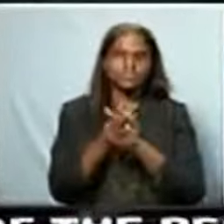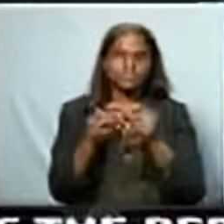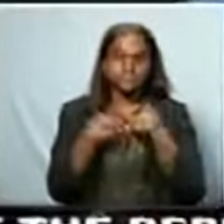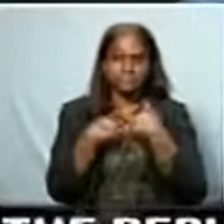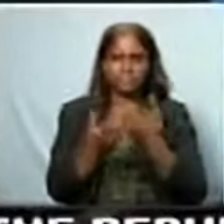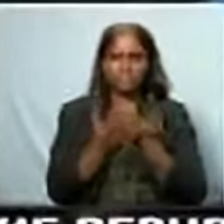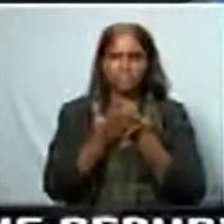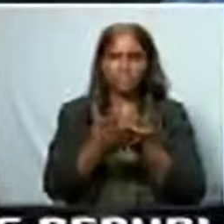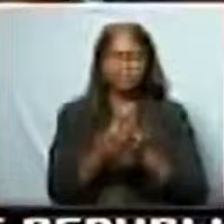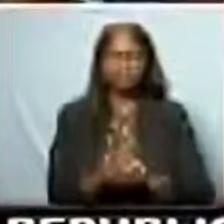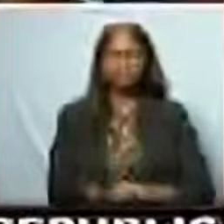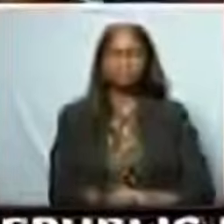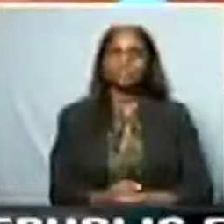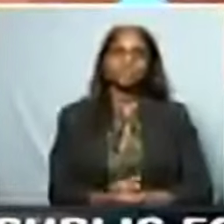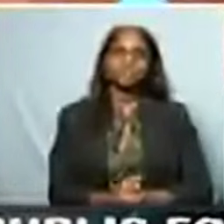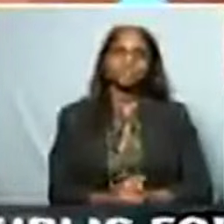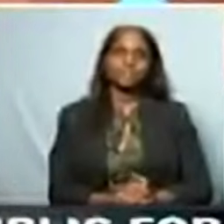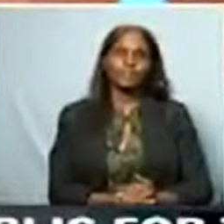submit.